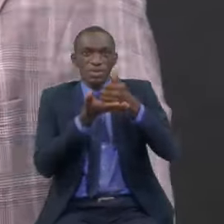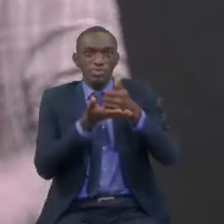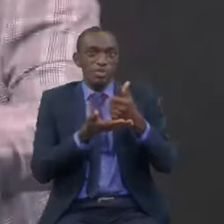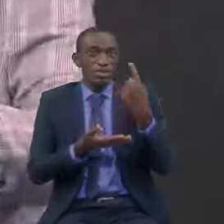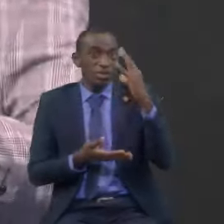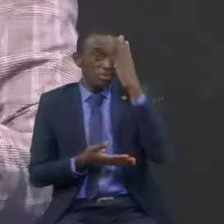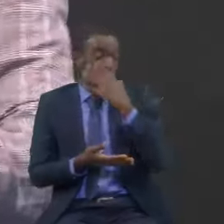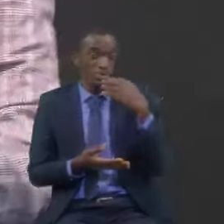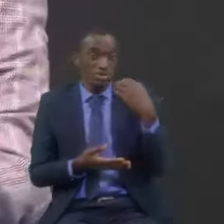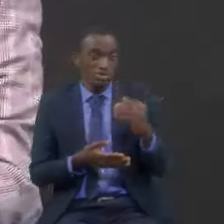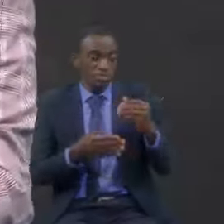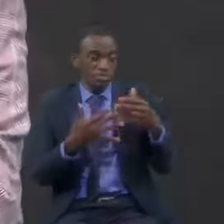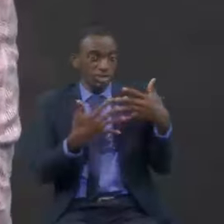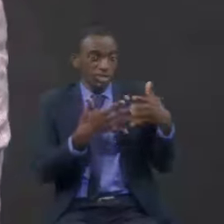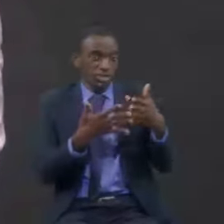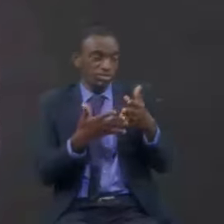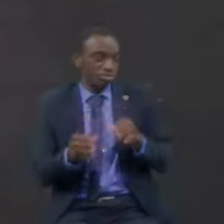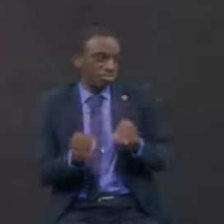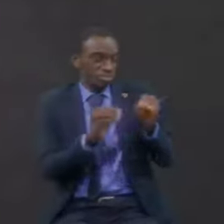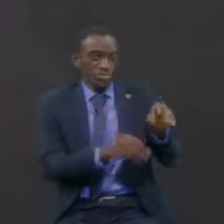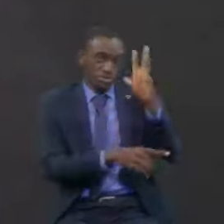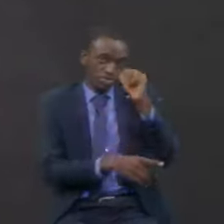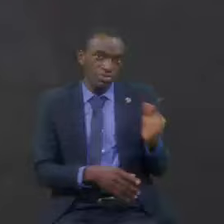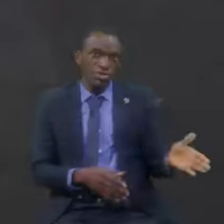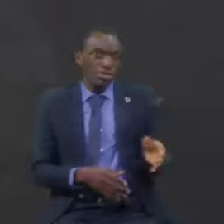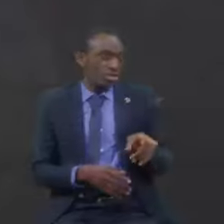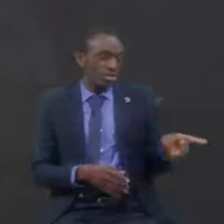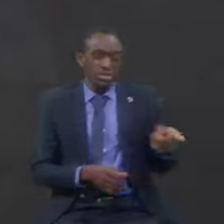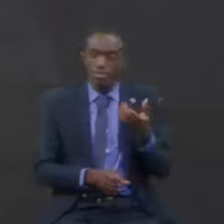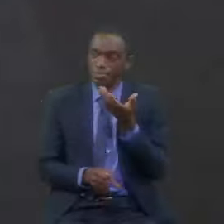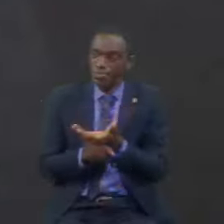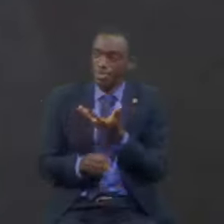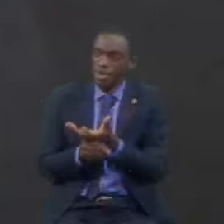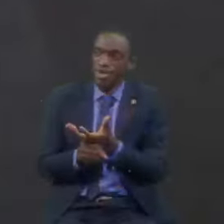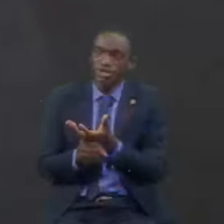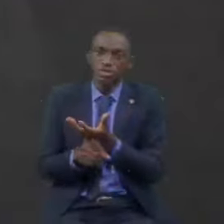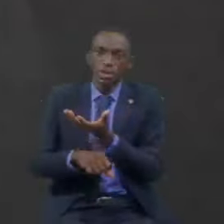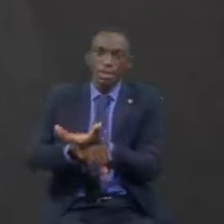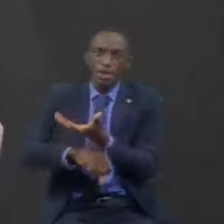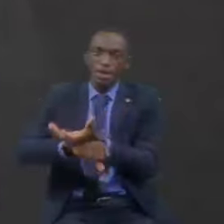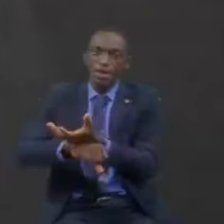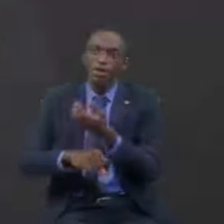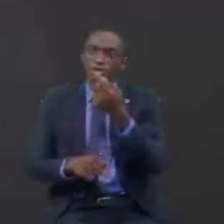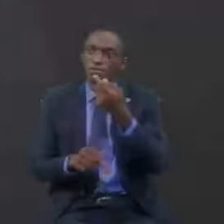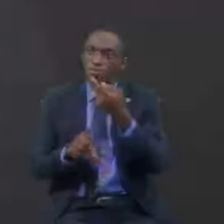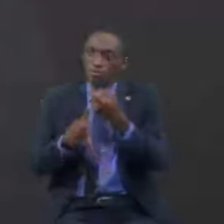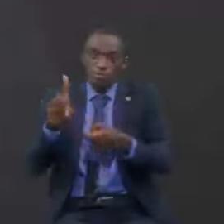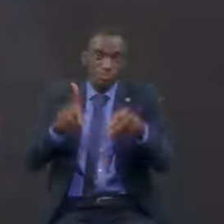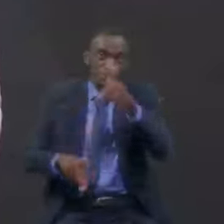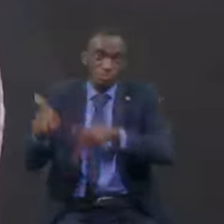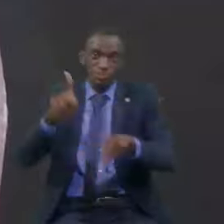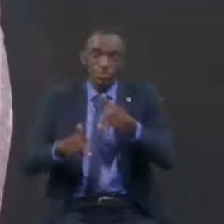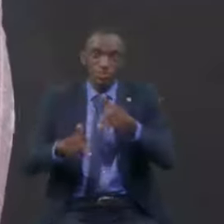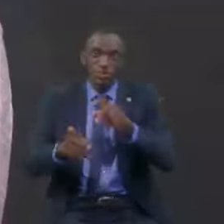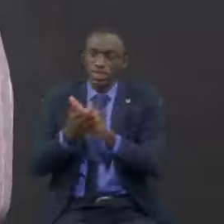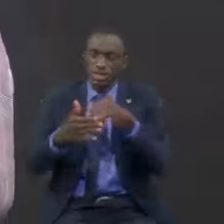gate, to ask alms of them that entered into the temple. Look